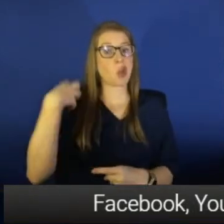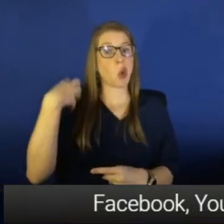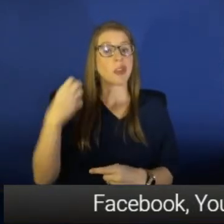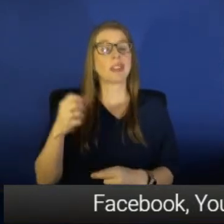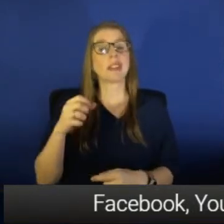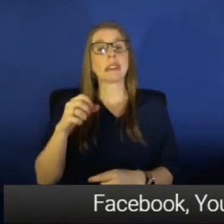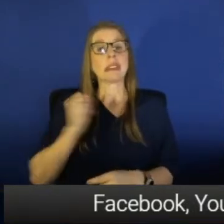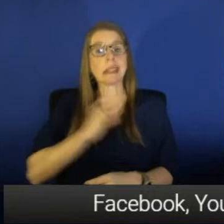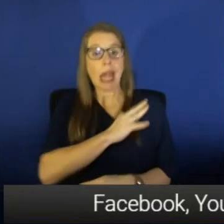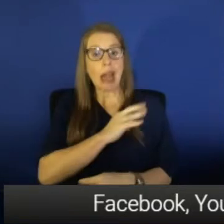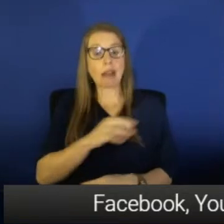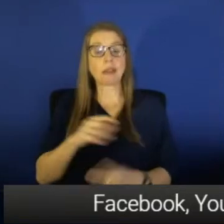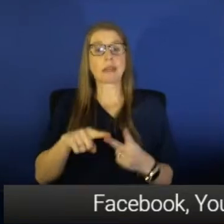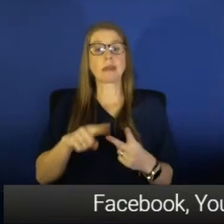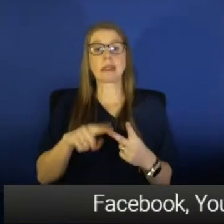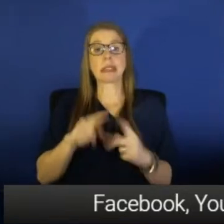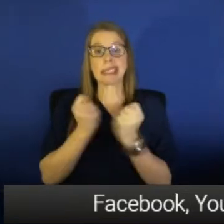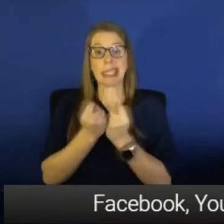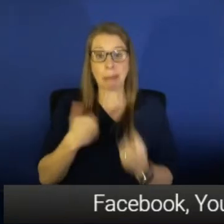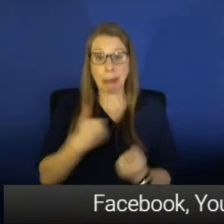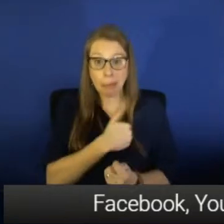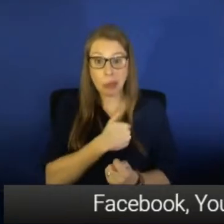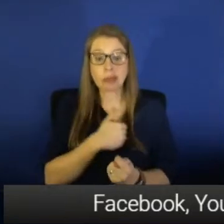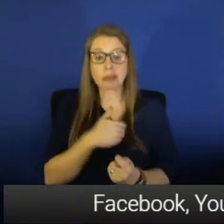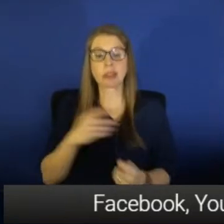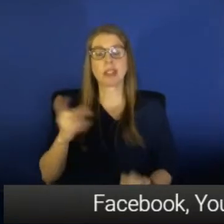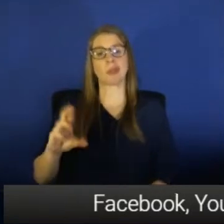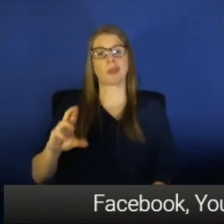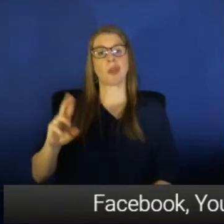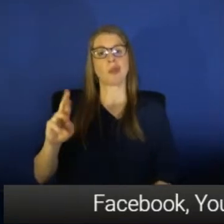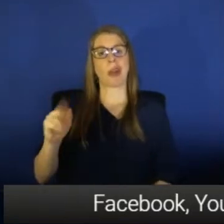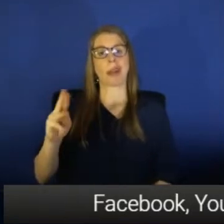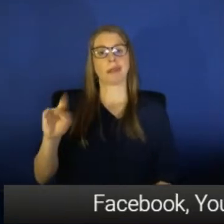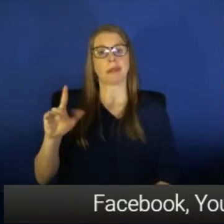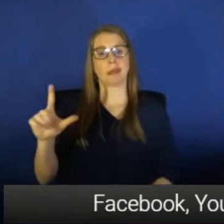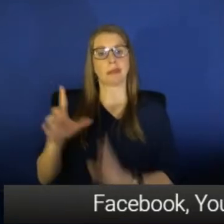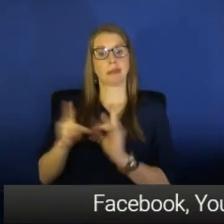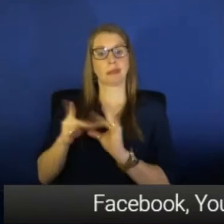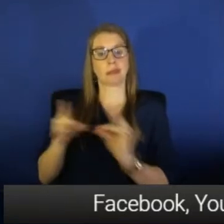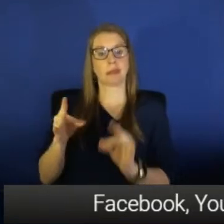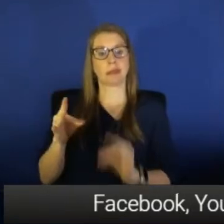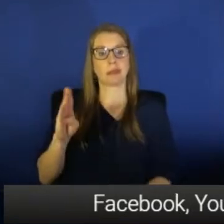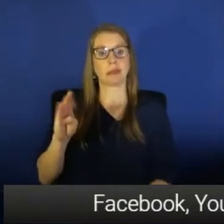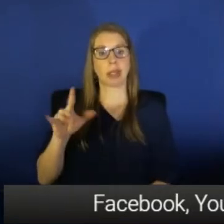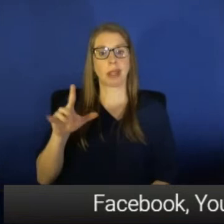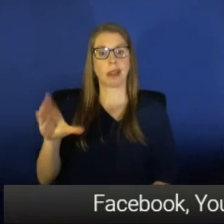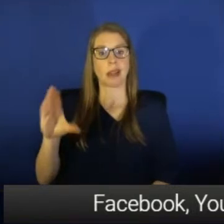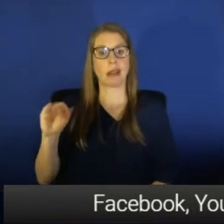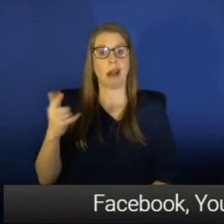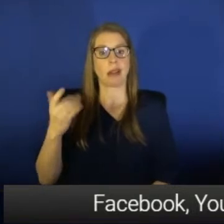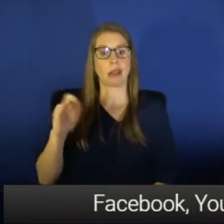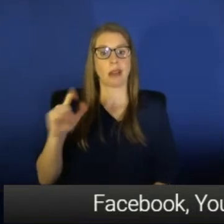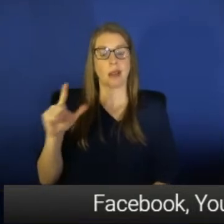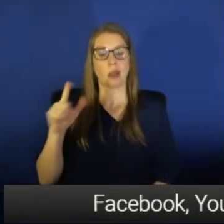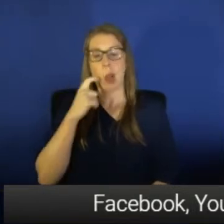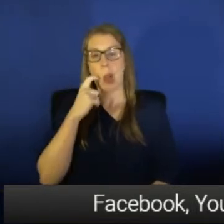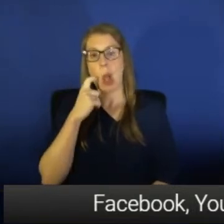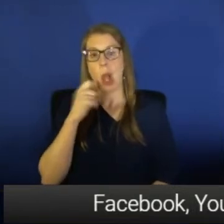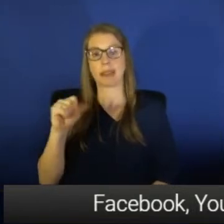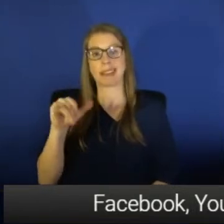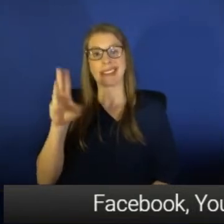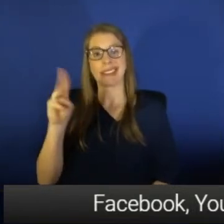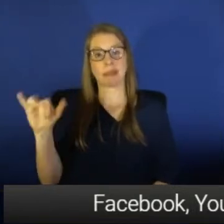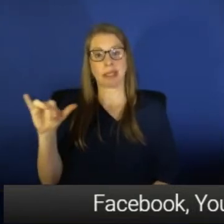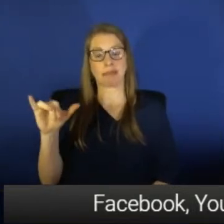as Dr. Randall mentioned, Billy Calgill and Sammy, that did such a great job of keeping